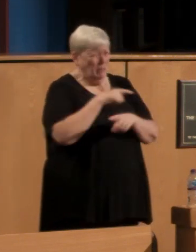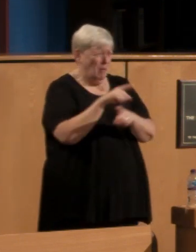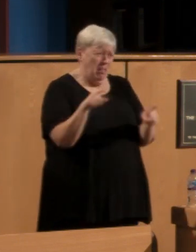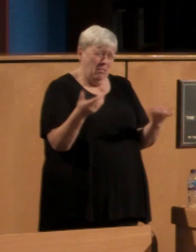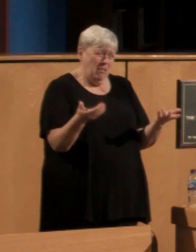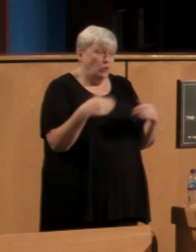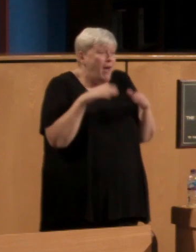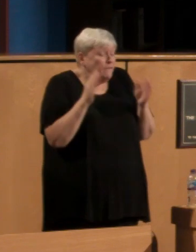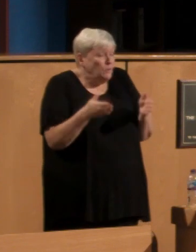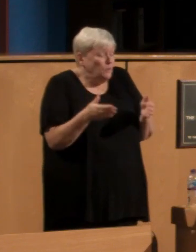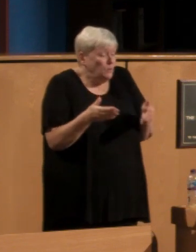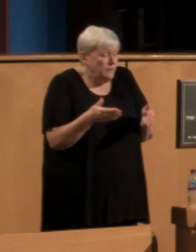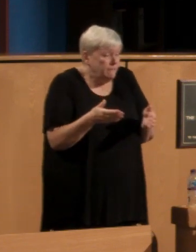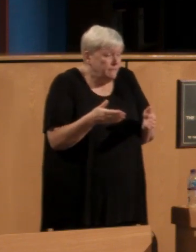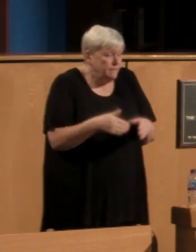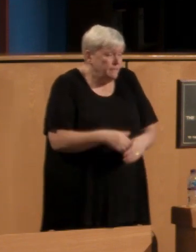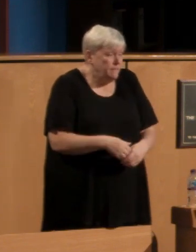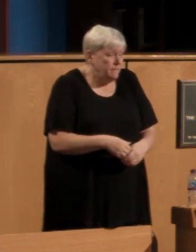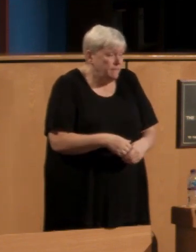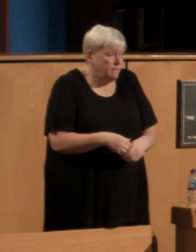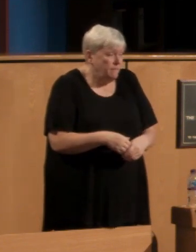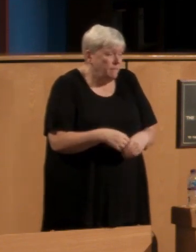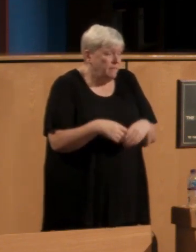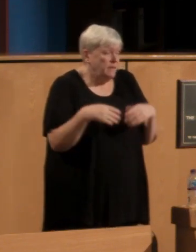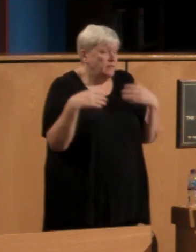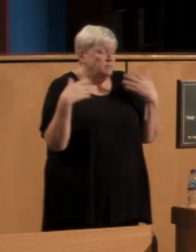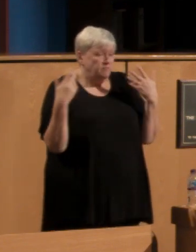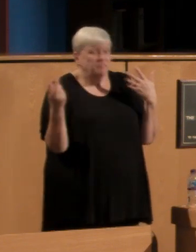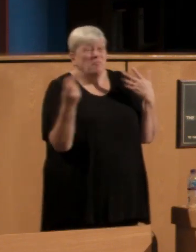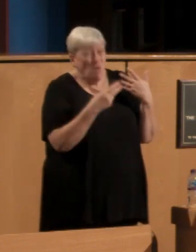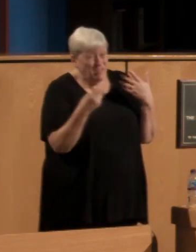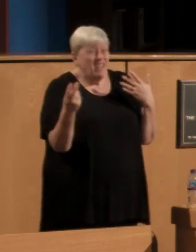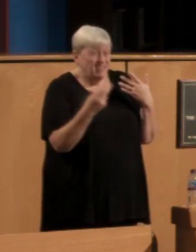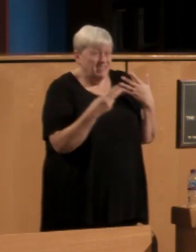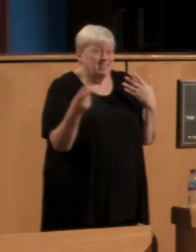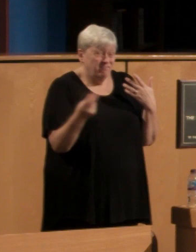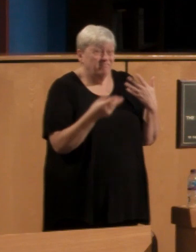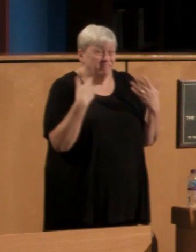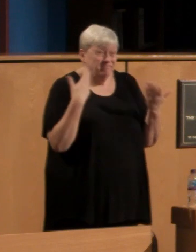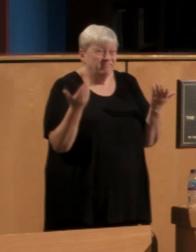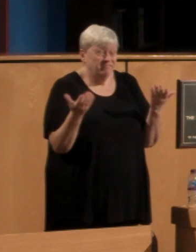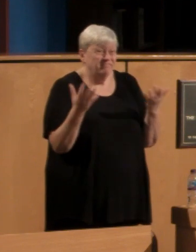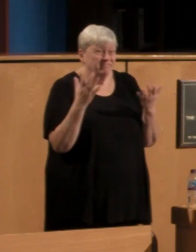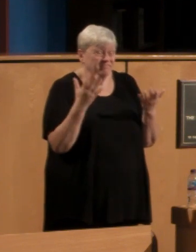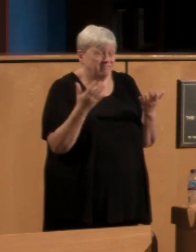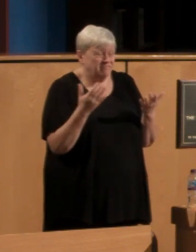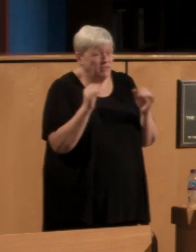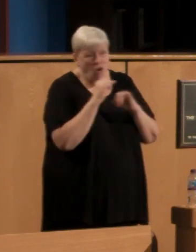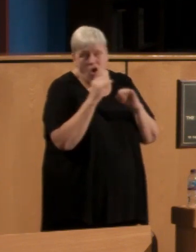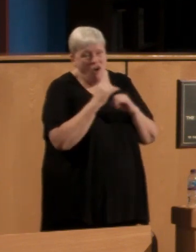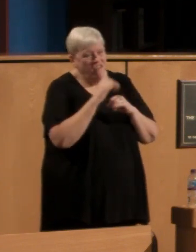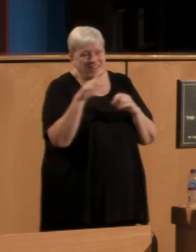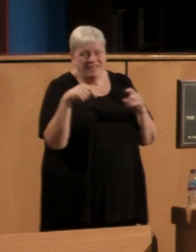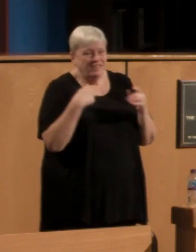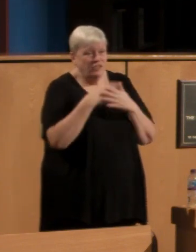have to. So yeah, both sides of that conversation, I think, are horror isn't inherently